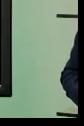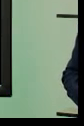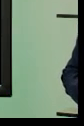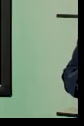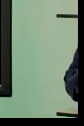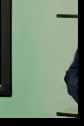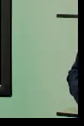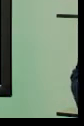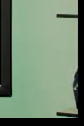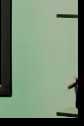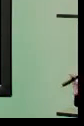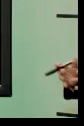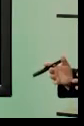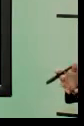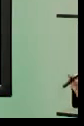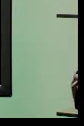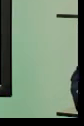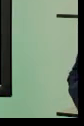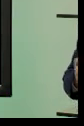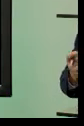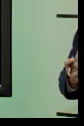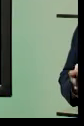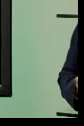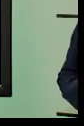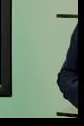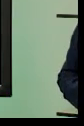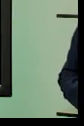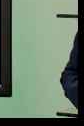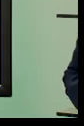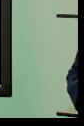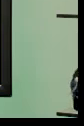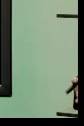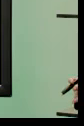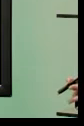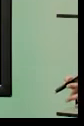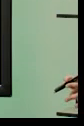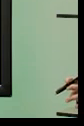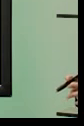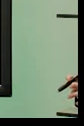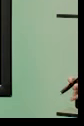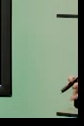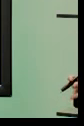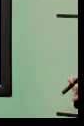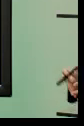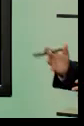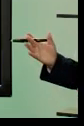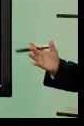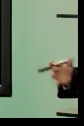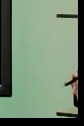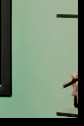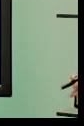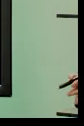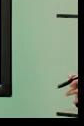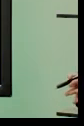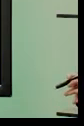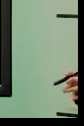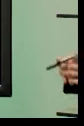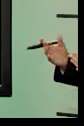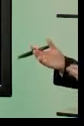so difficult and you answer with your own words. Yes, of course, the first